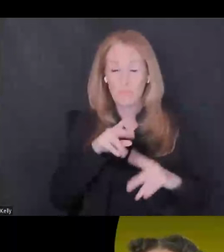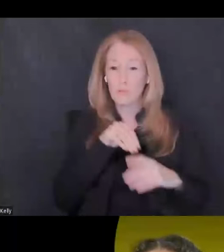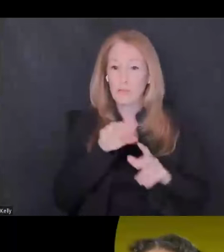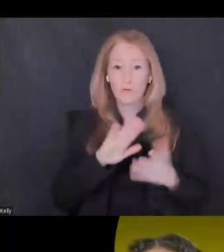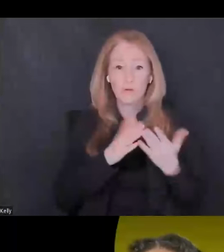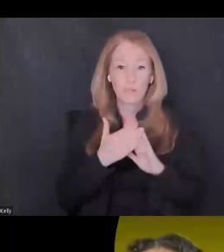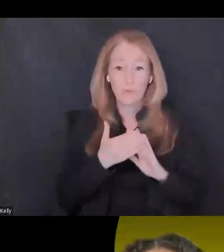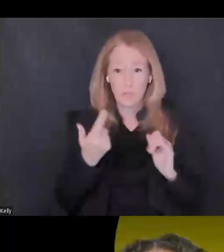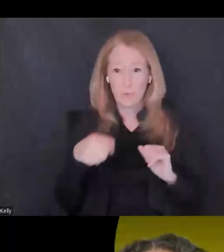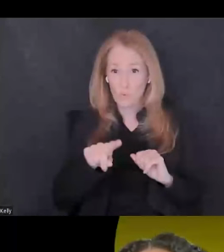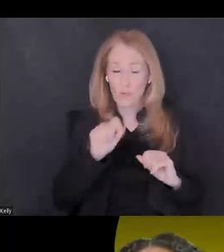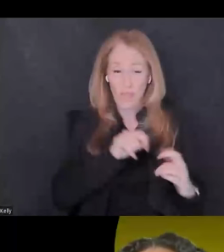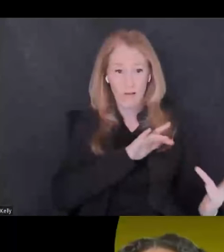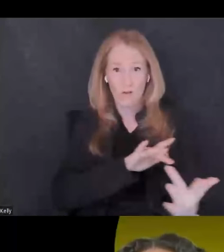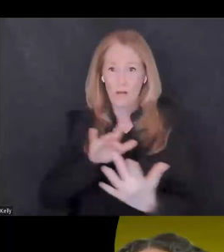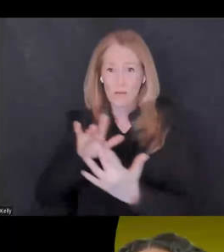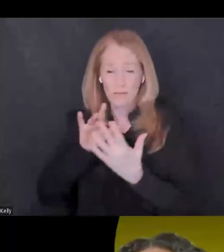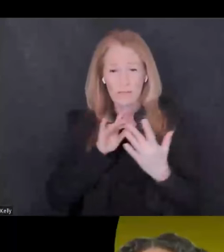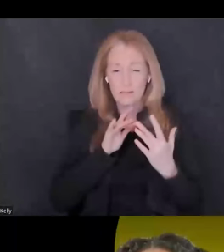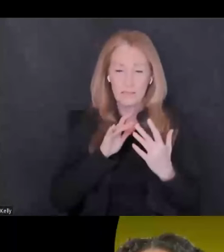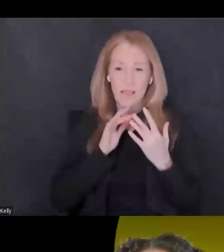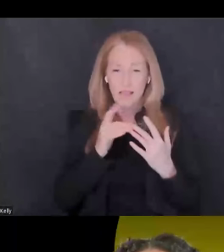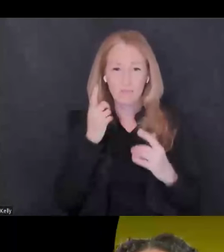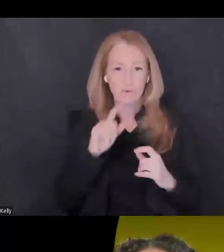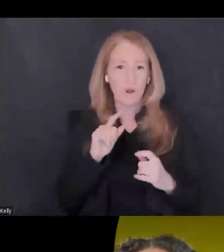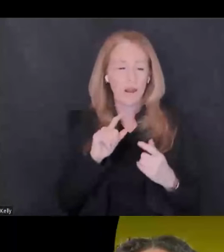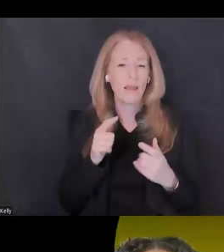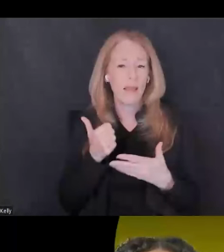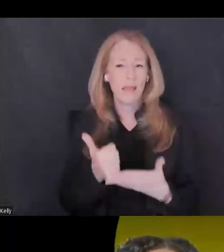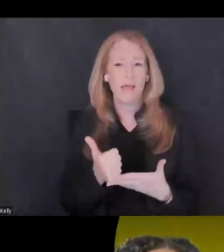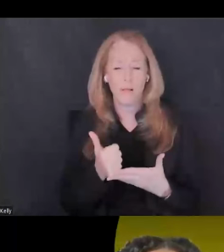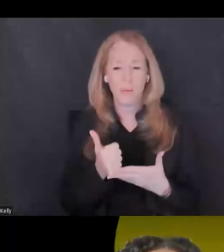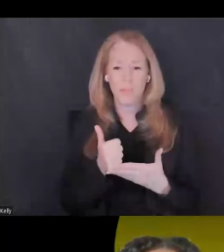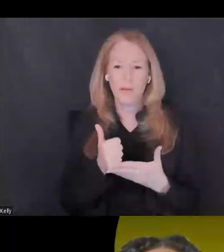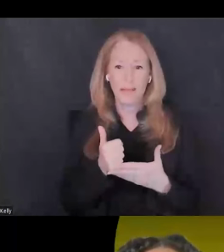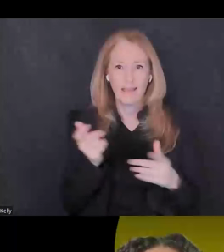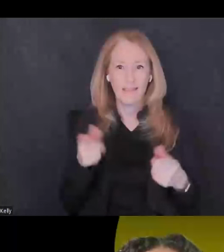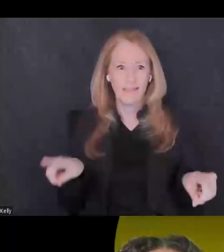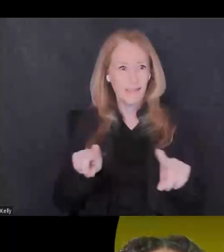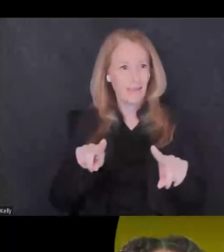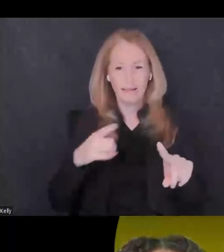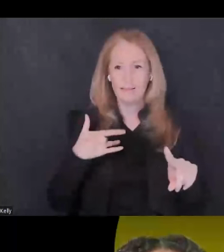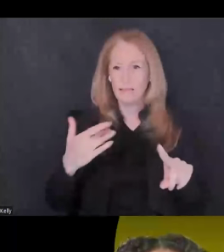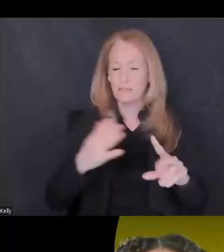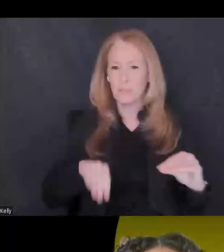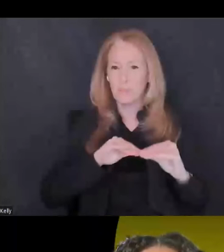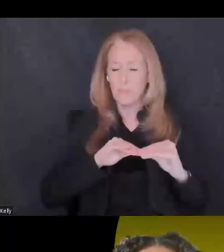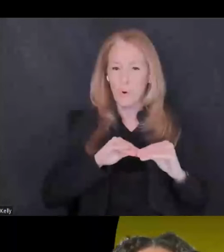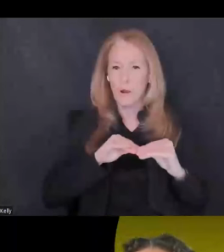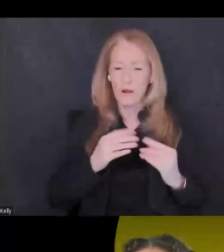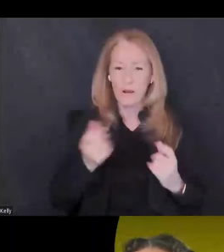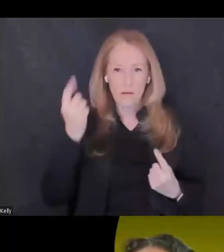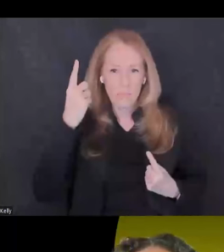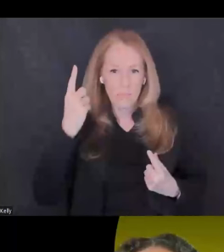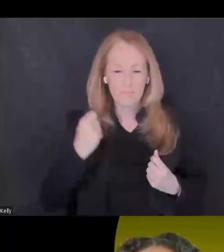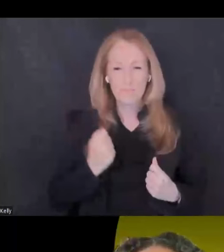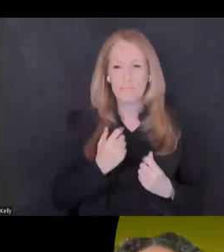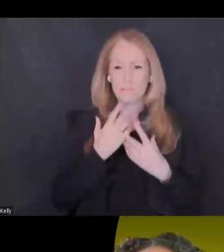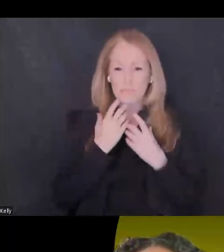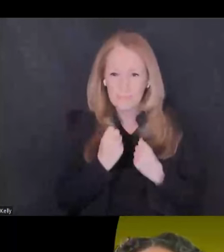for help, and they're often more available and more compassionate and caring because they know you. And then